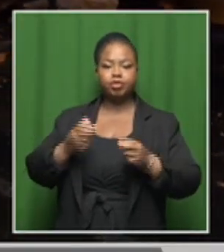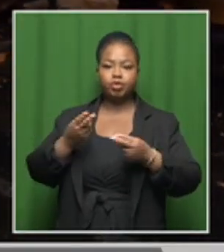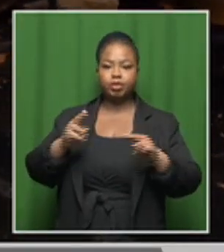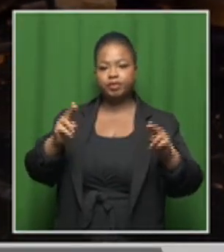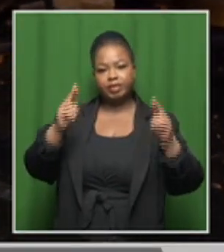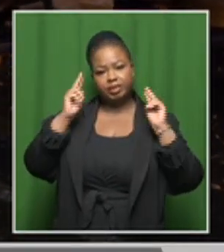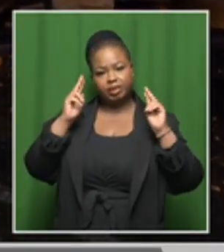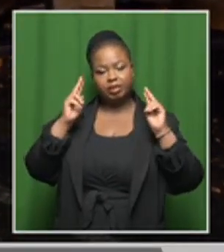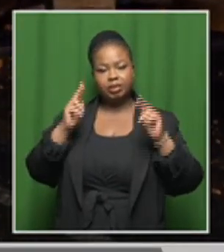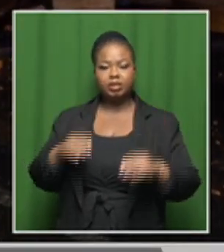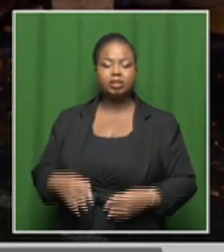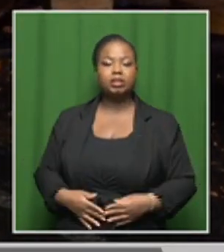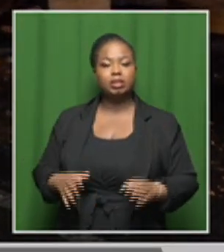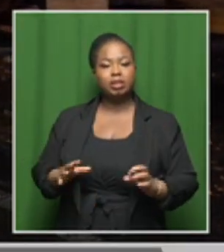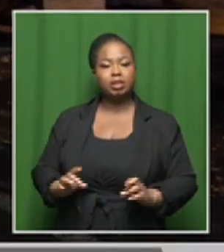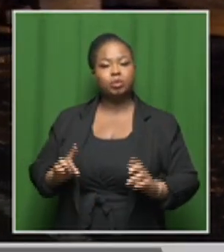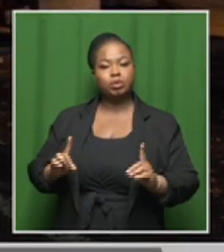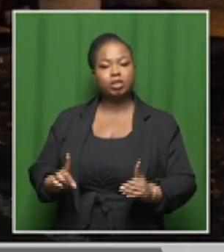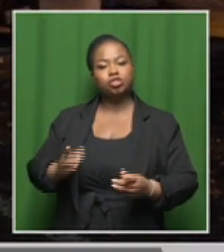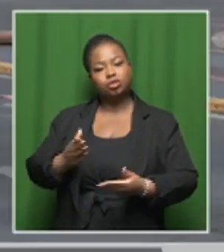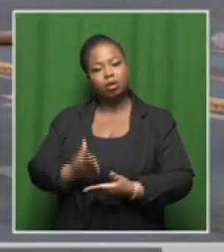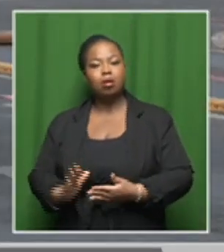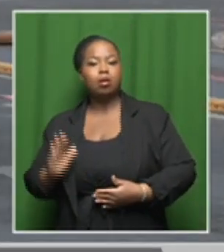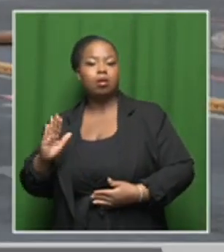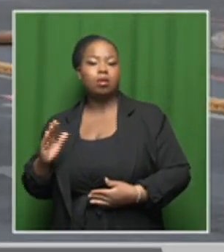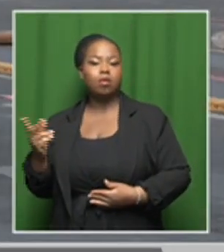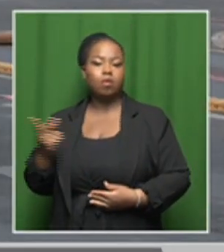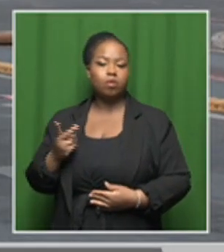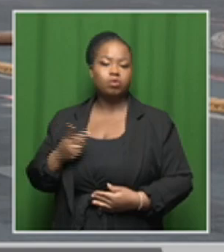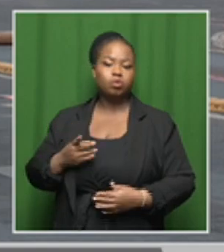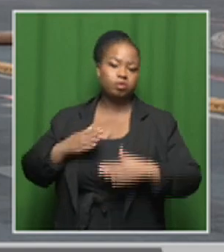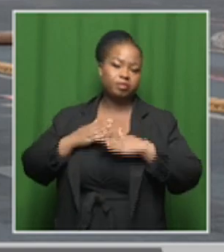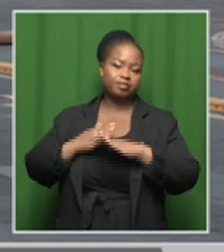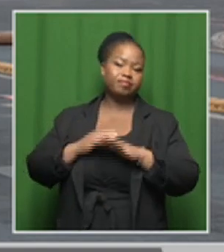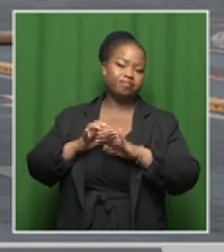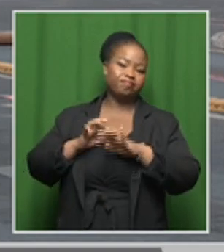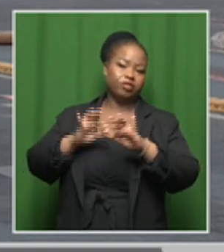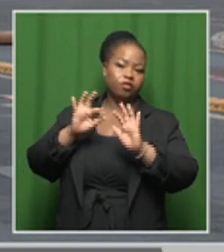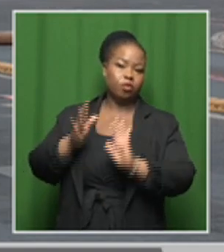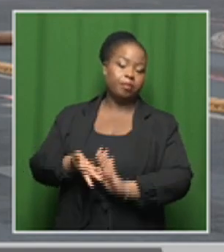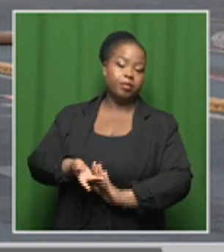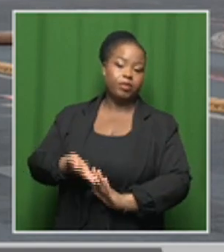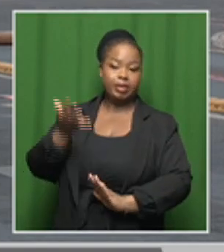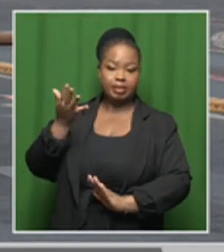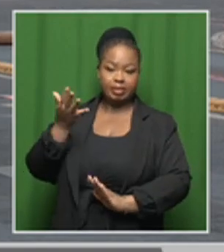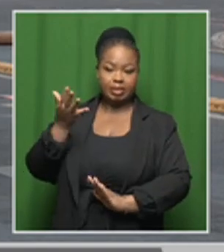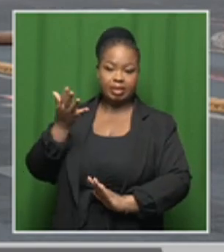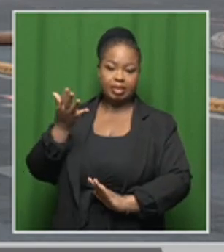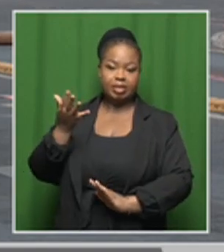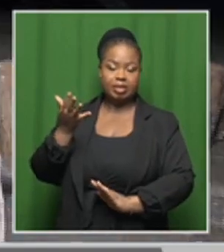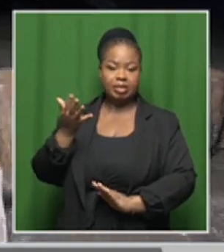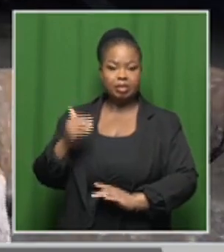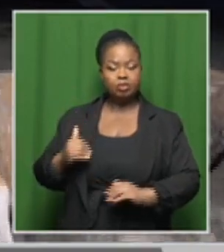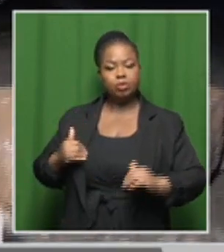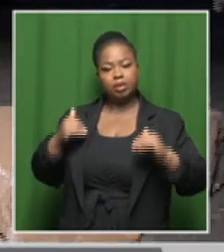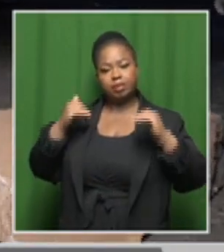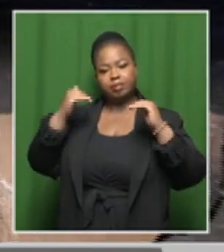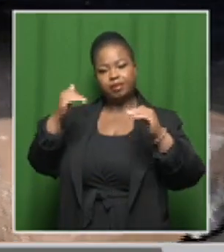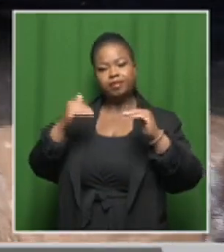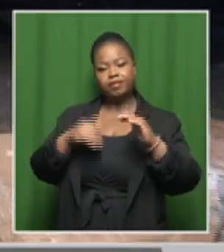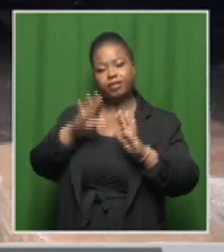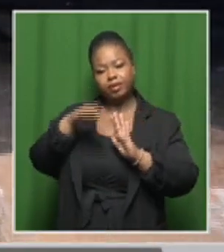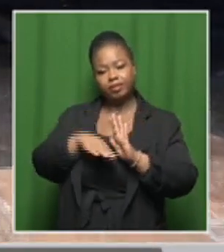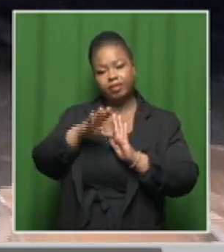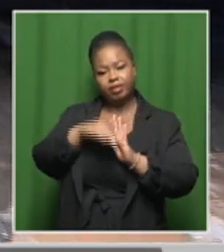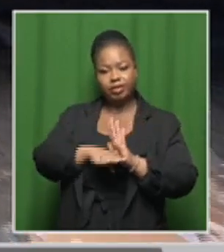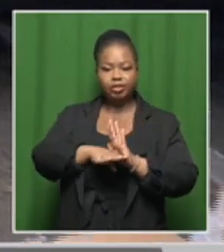to decolonize education, and to prevent fees from rising above the rate of inflation,